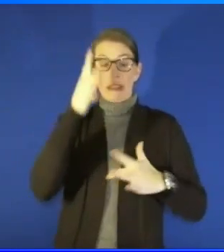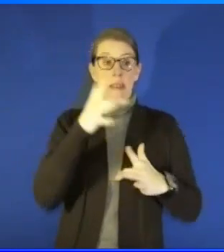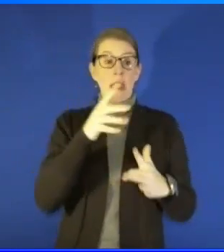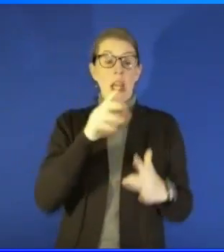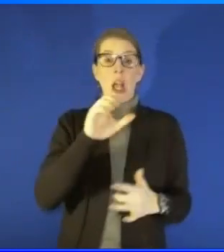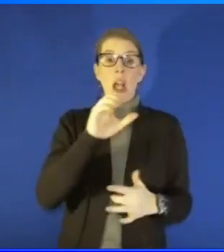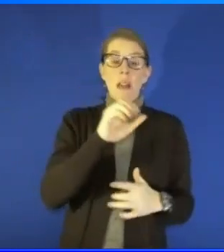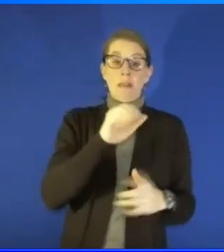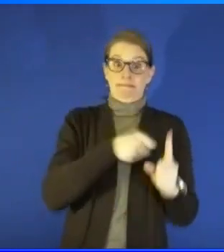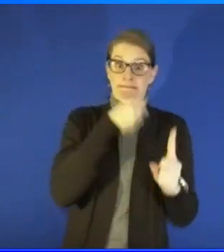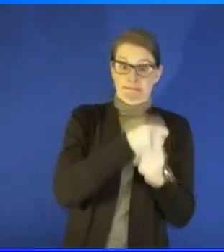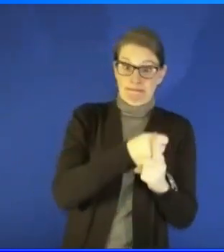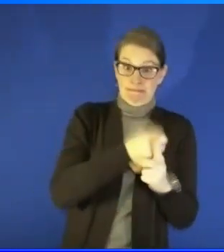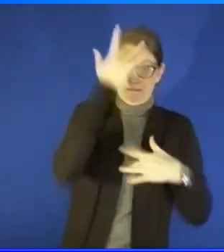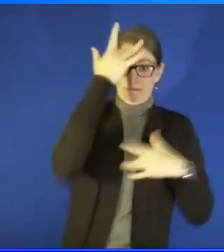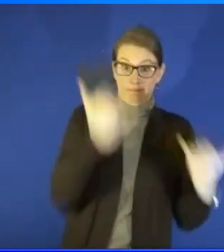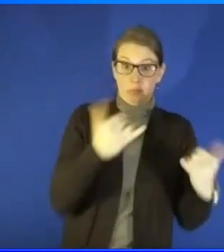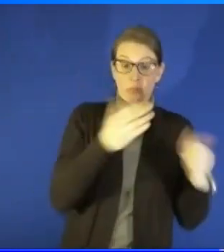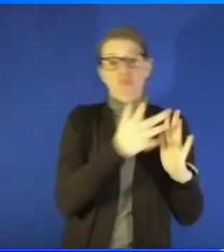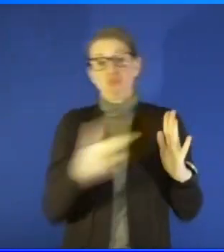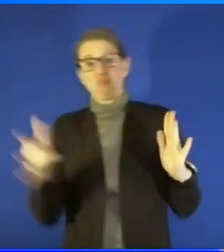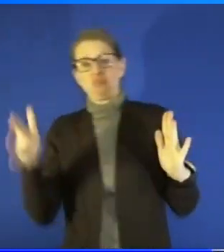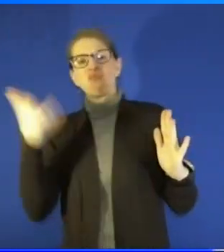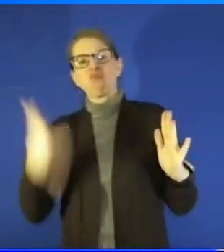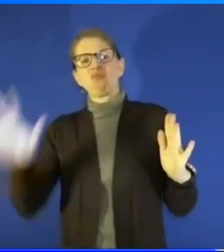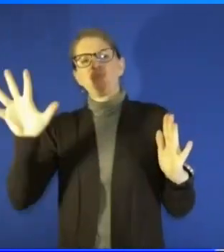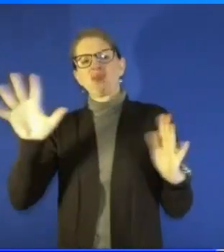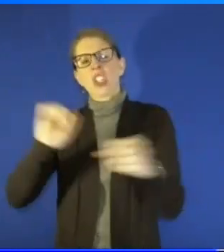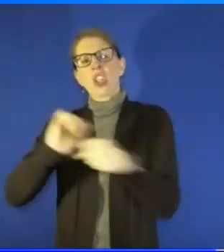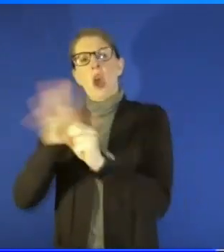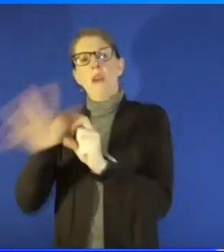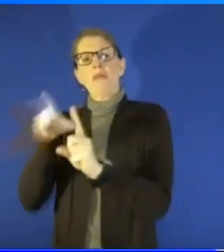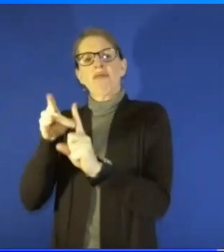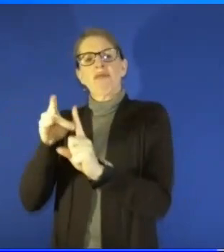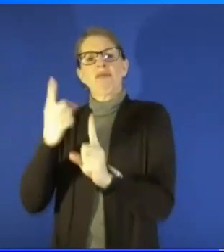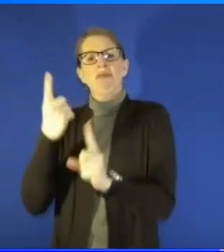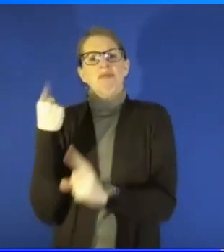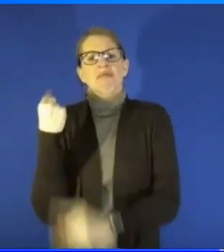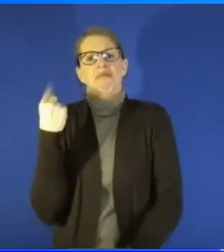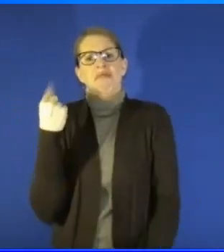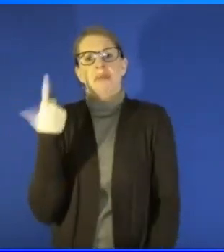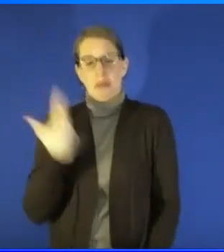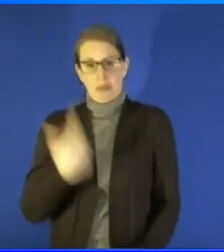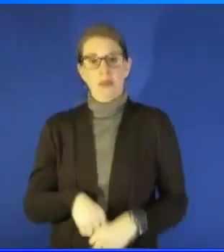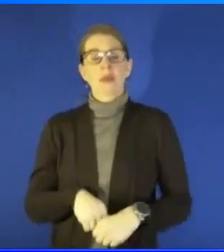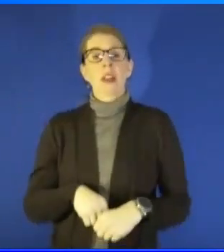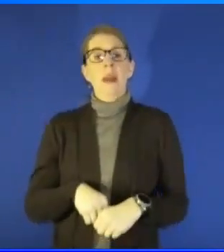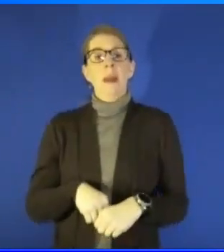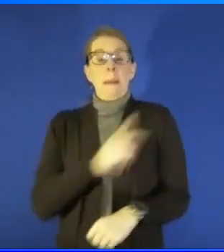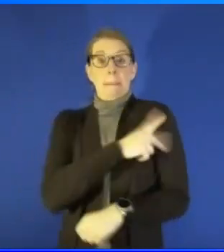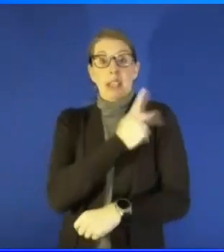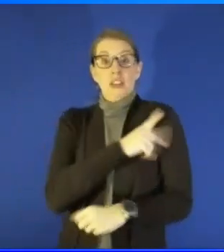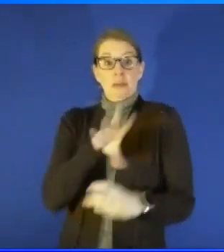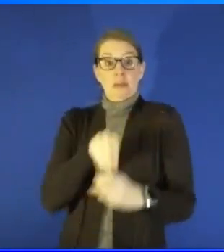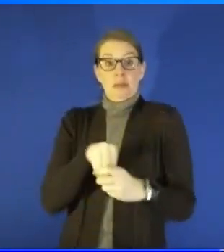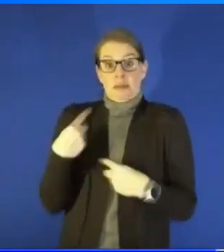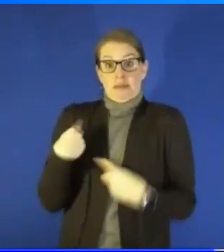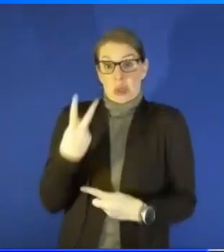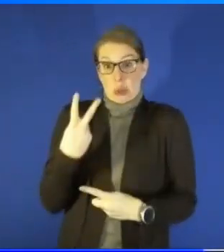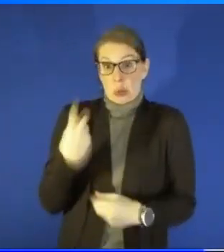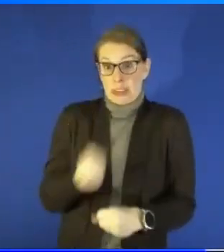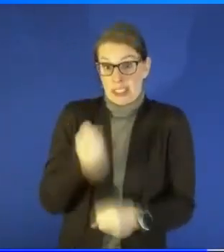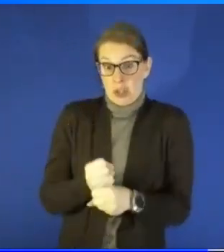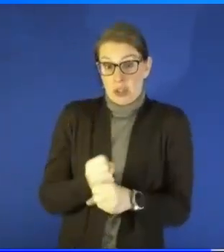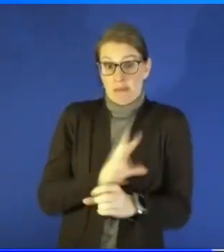to patients that have had COVID, say, a year ago. Certainly we want to enroll patients that have been within the last 2 years that have had that